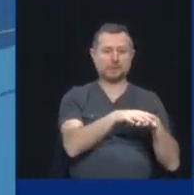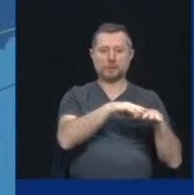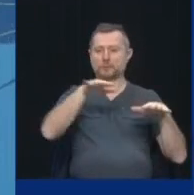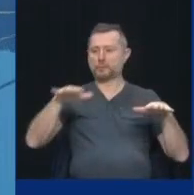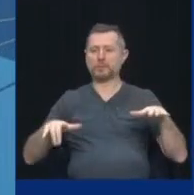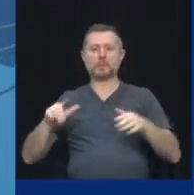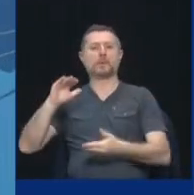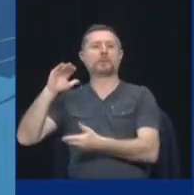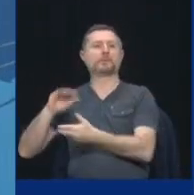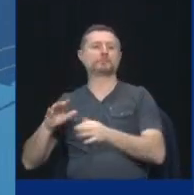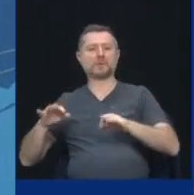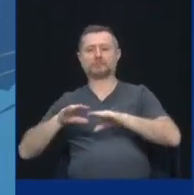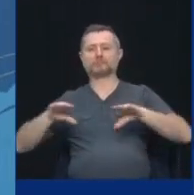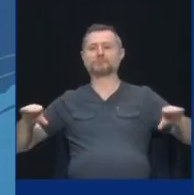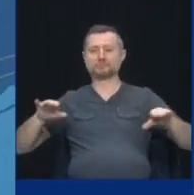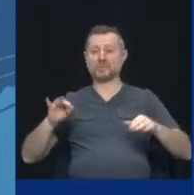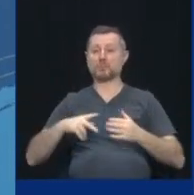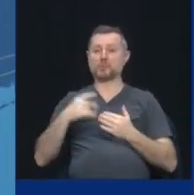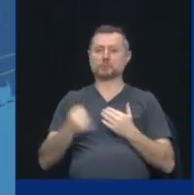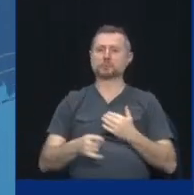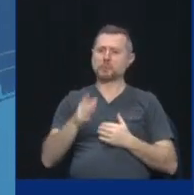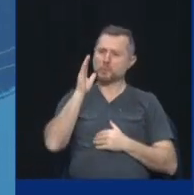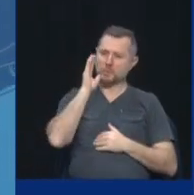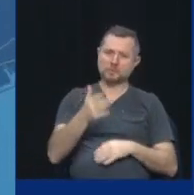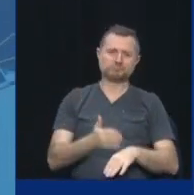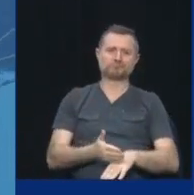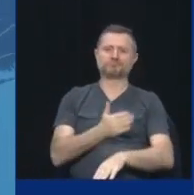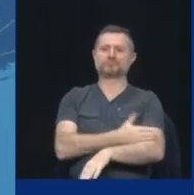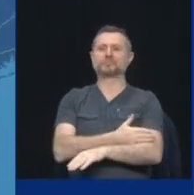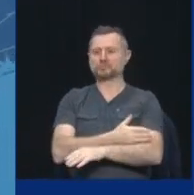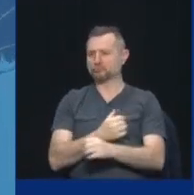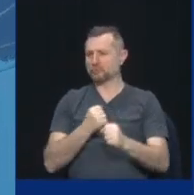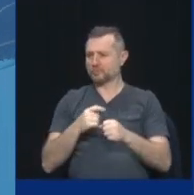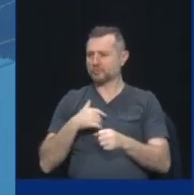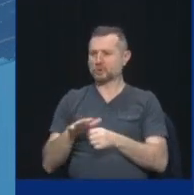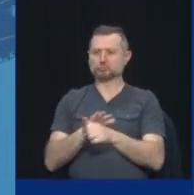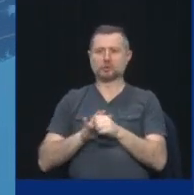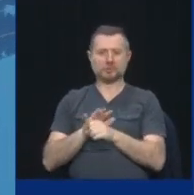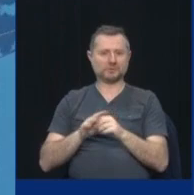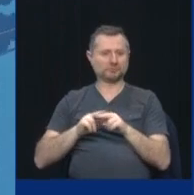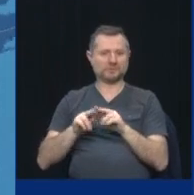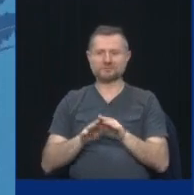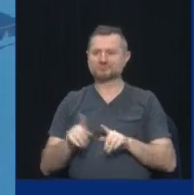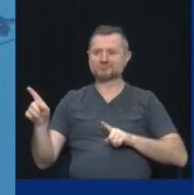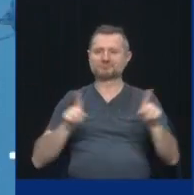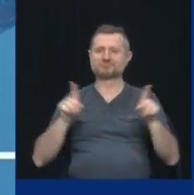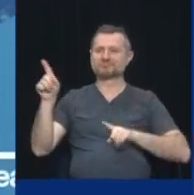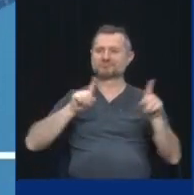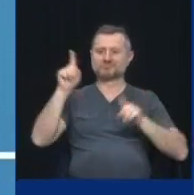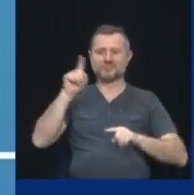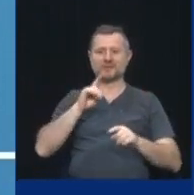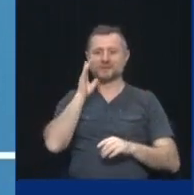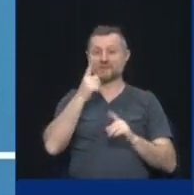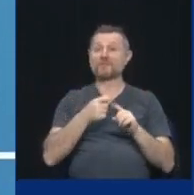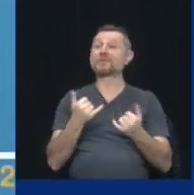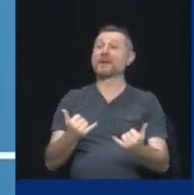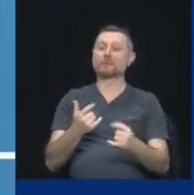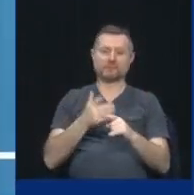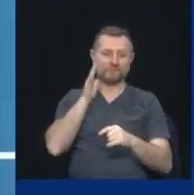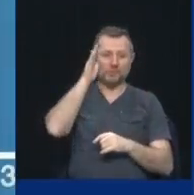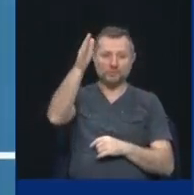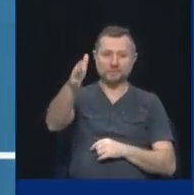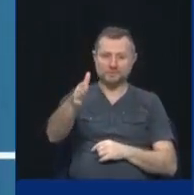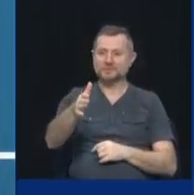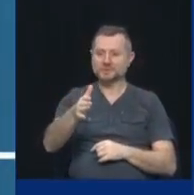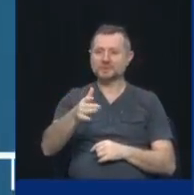also expanding and strengthening our regional rail network, protecting us from future transportation crises. East